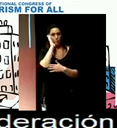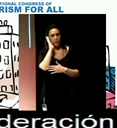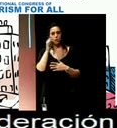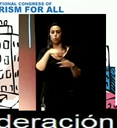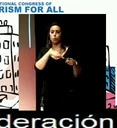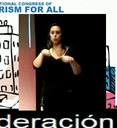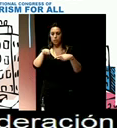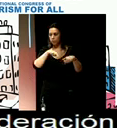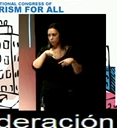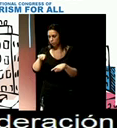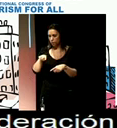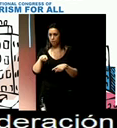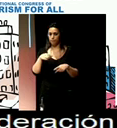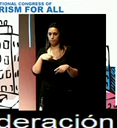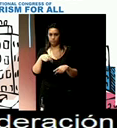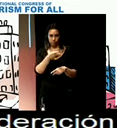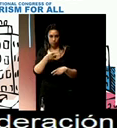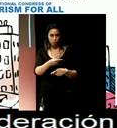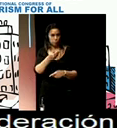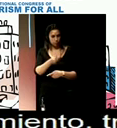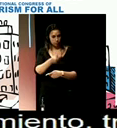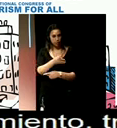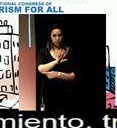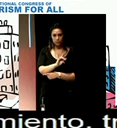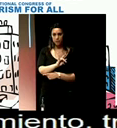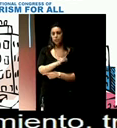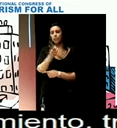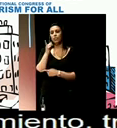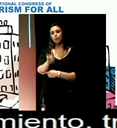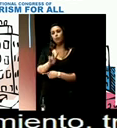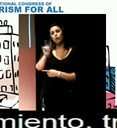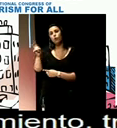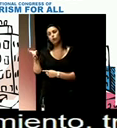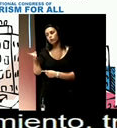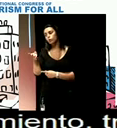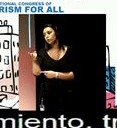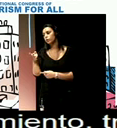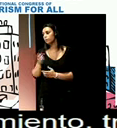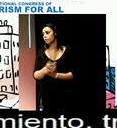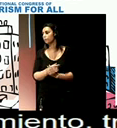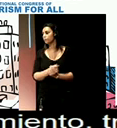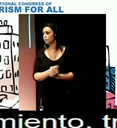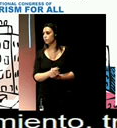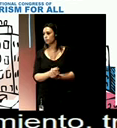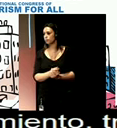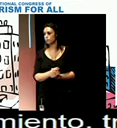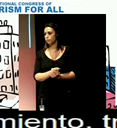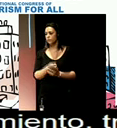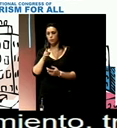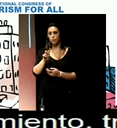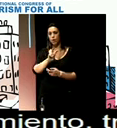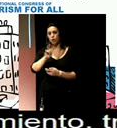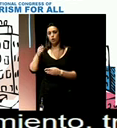also very important, and where there are a lot of barriers, but we have also